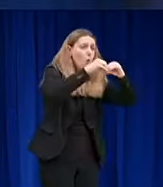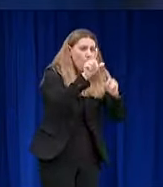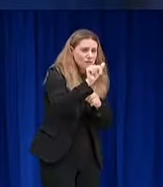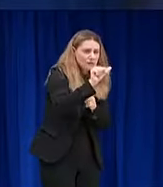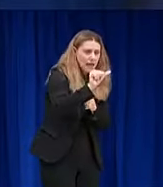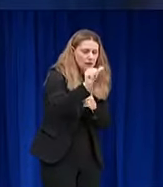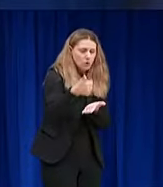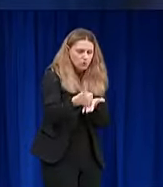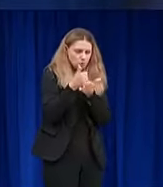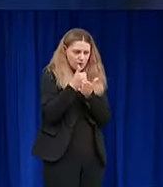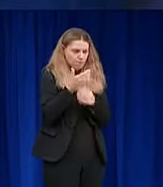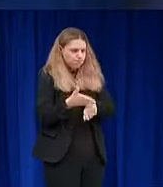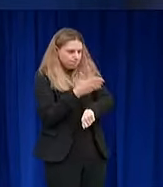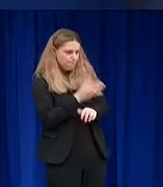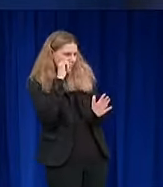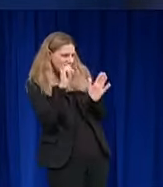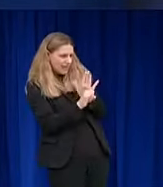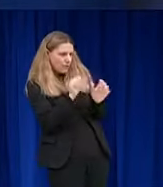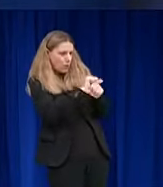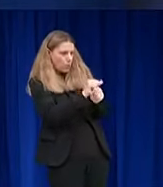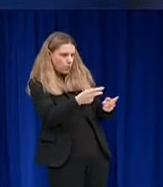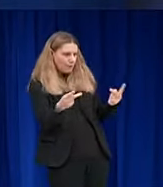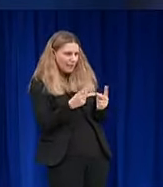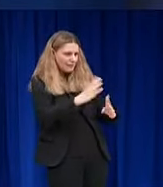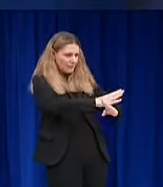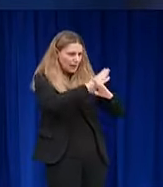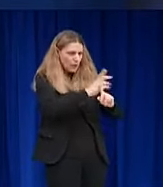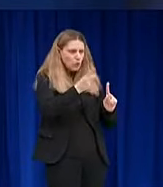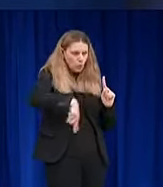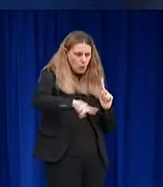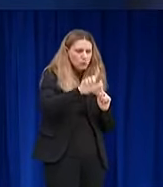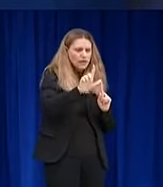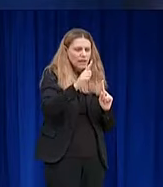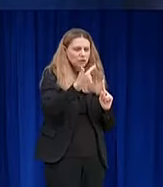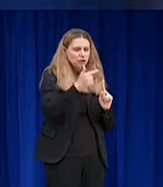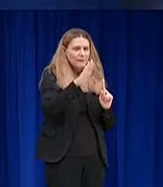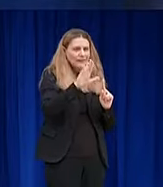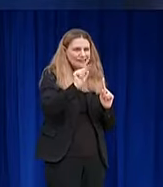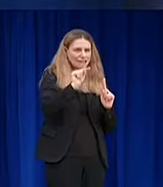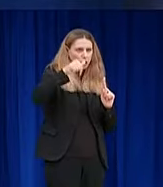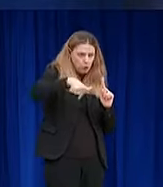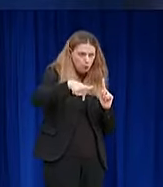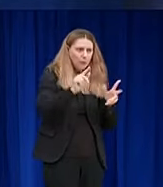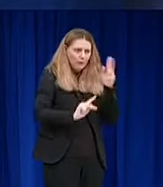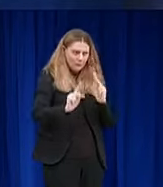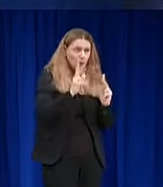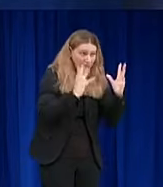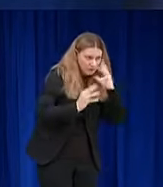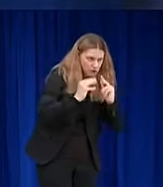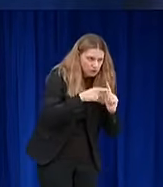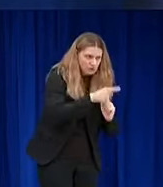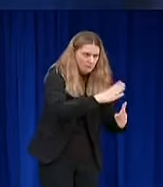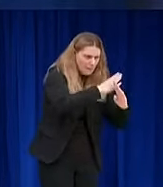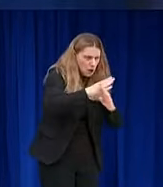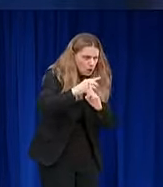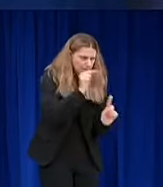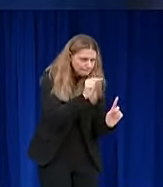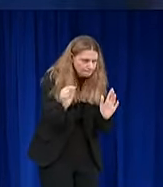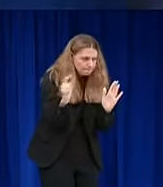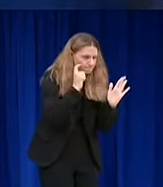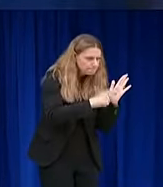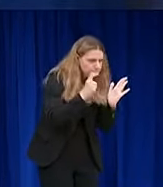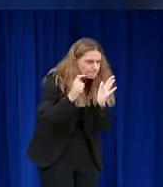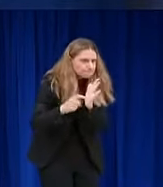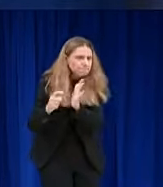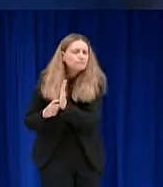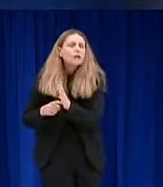workplace barriers experienced by LGBTQ personnel. But not only that, we are determined to expand